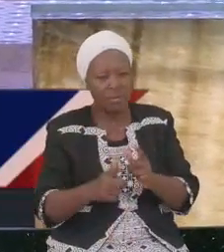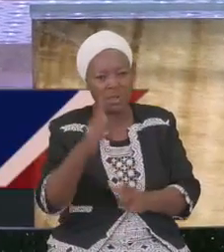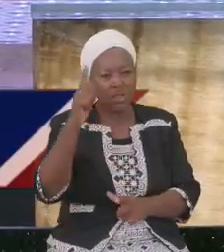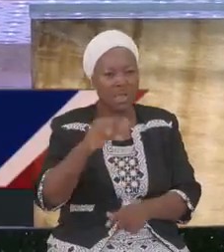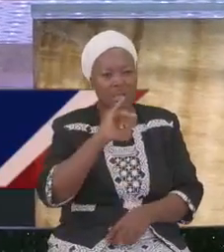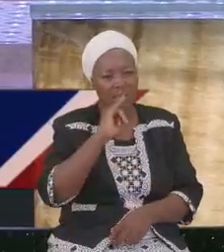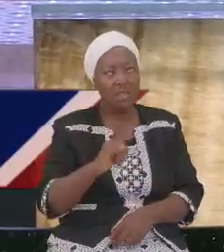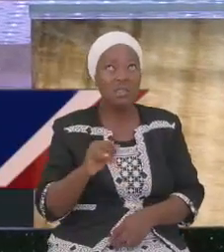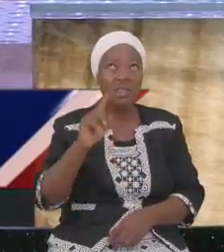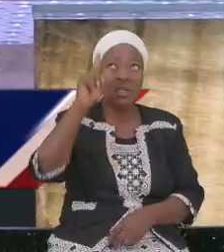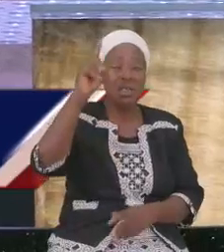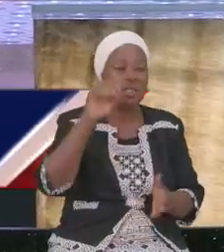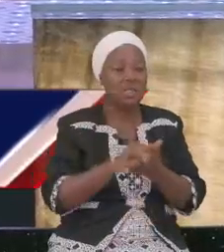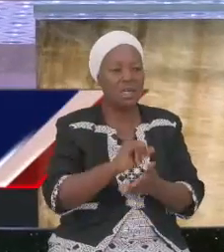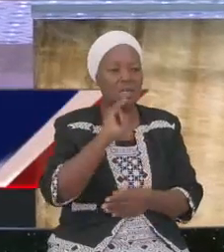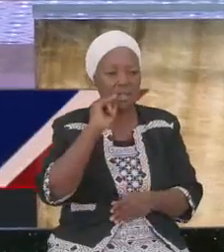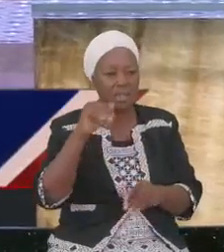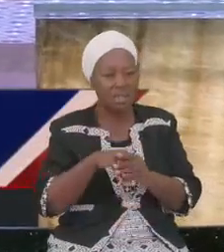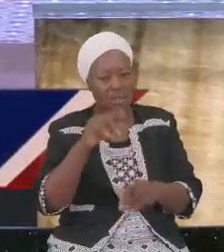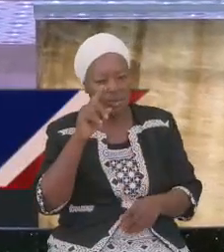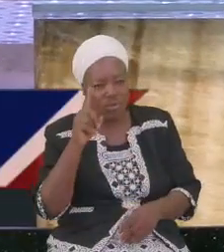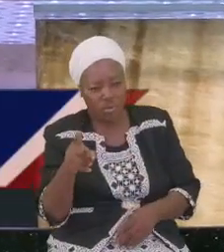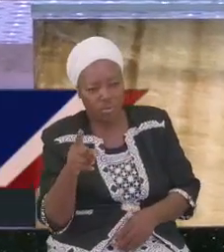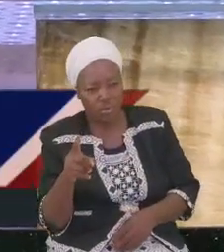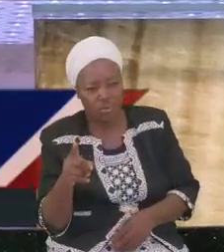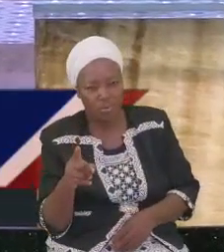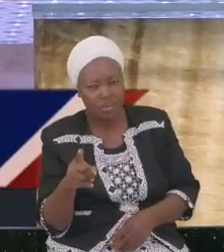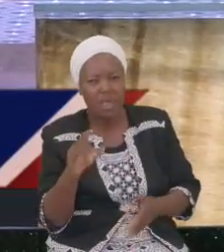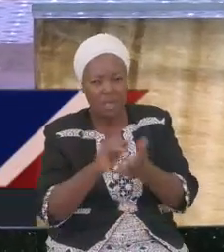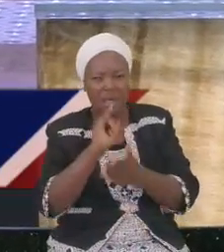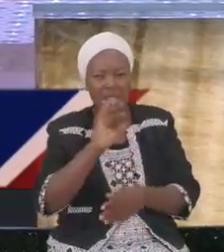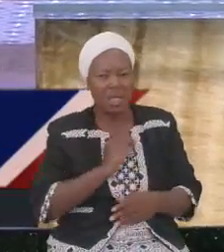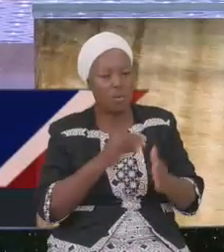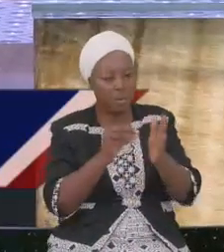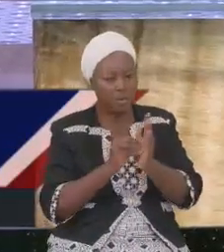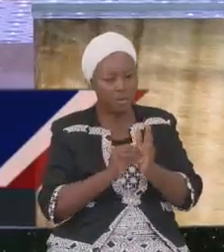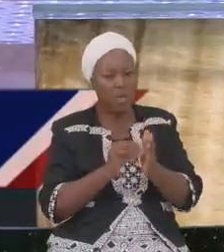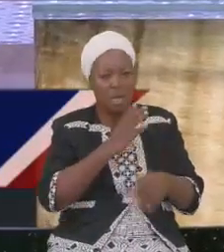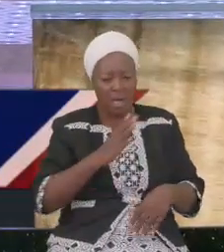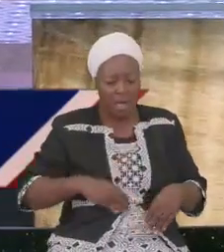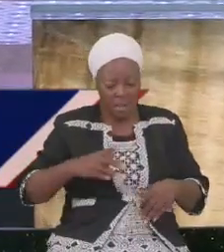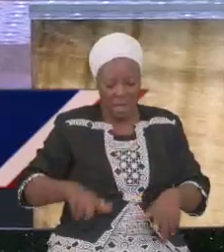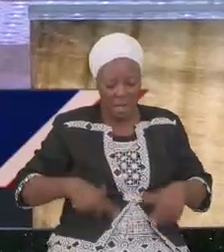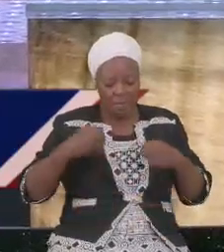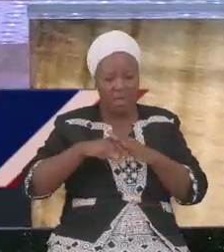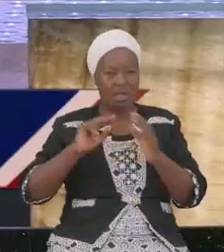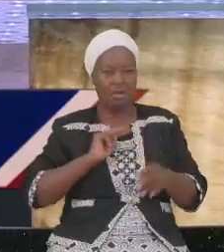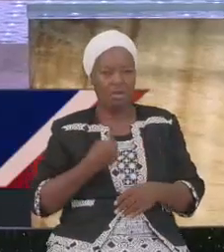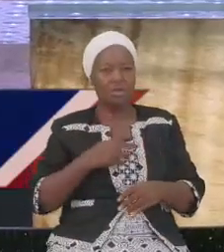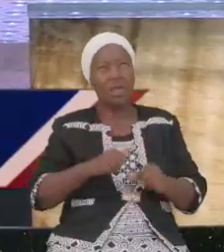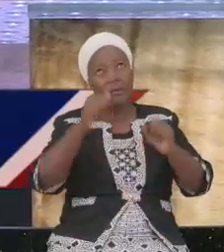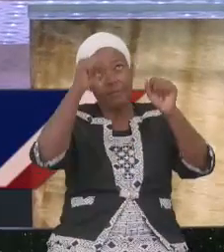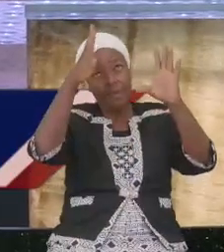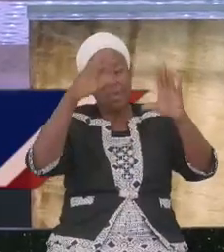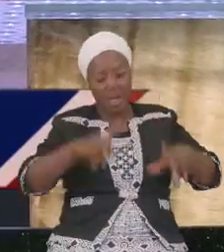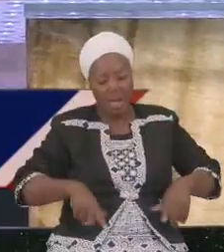he that is in you. That's our portion. Christ lives in us. The Father lives